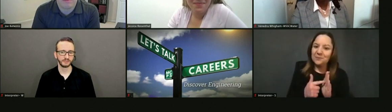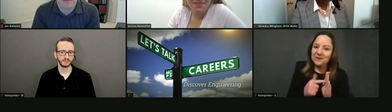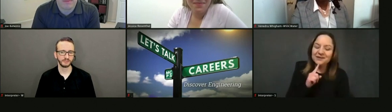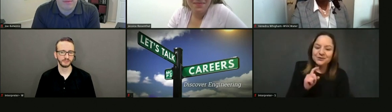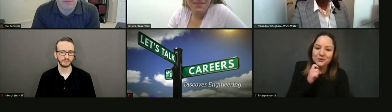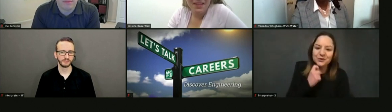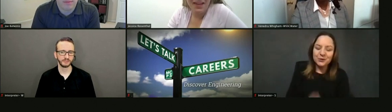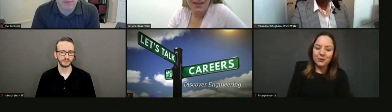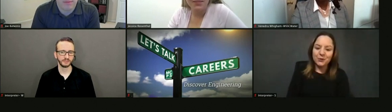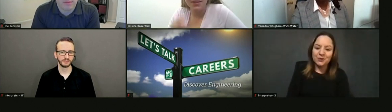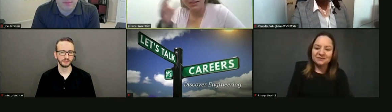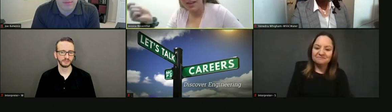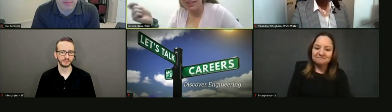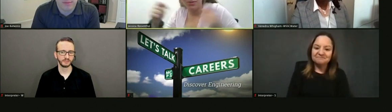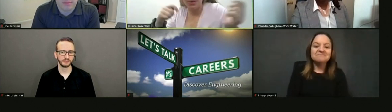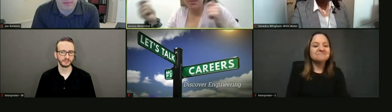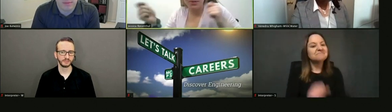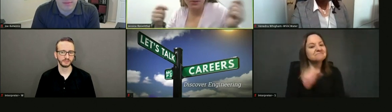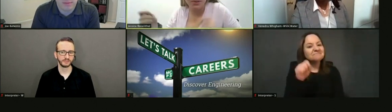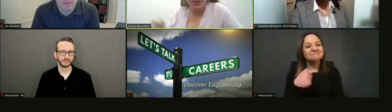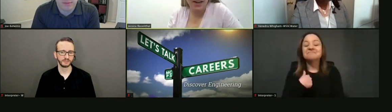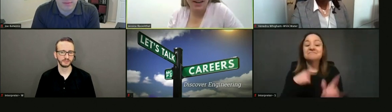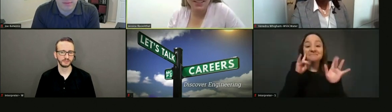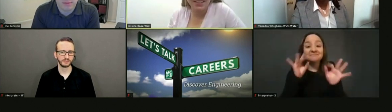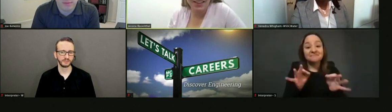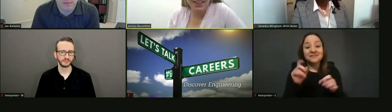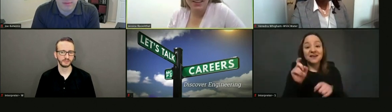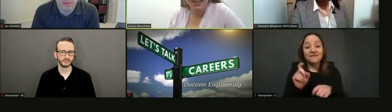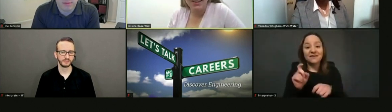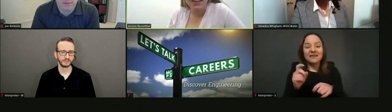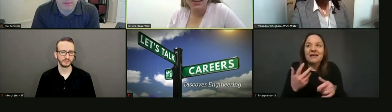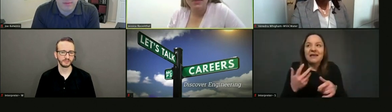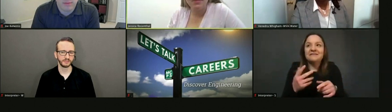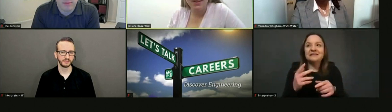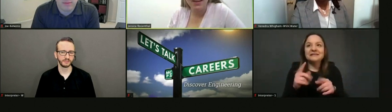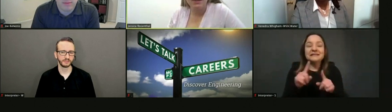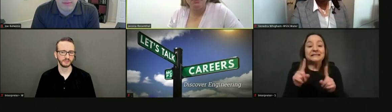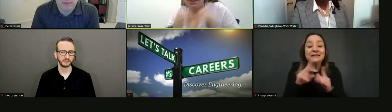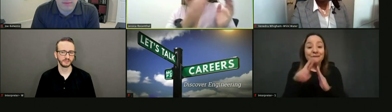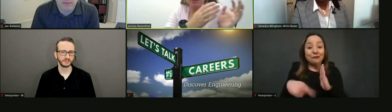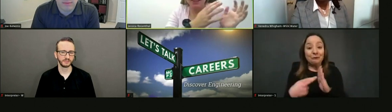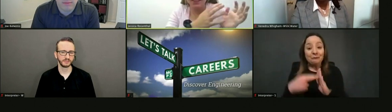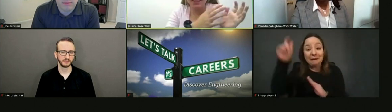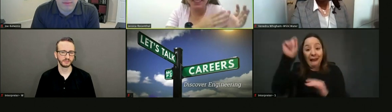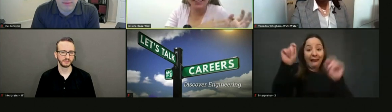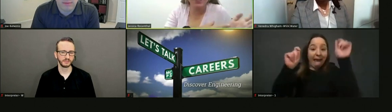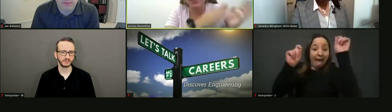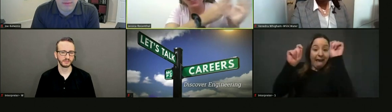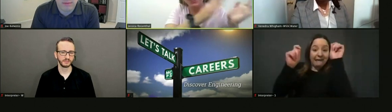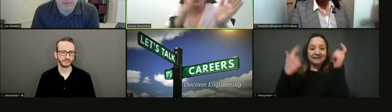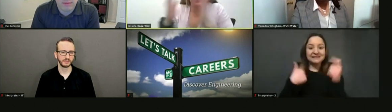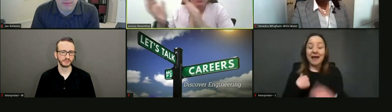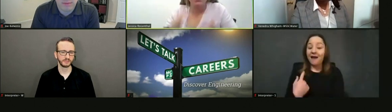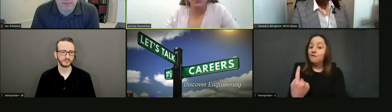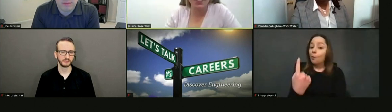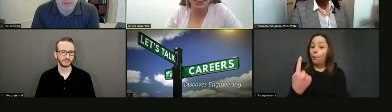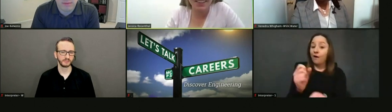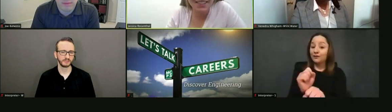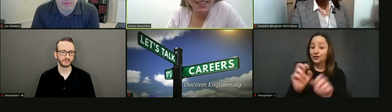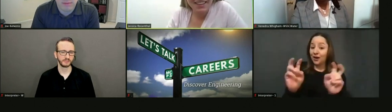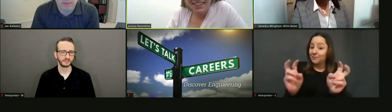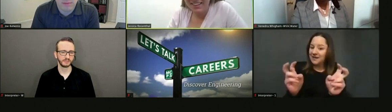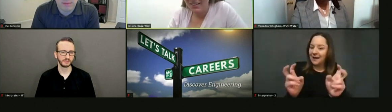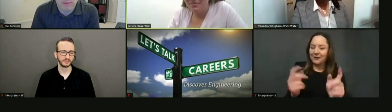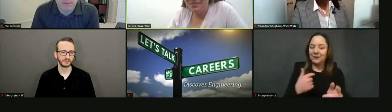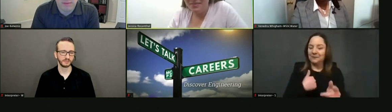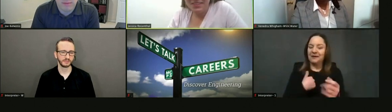cool. Yeah, and I've definitely had to wear a bunch of different hats. Like, I have one job title, but I do a lot of